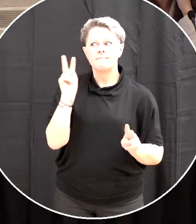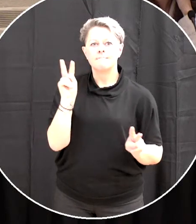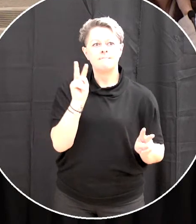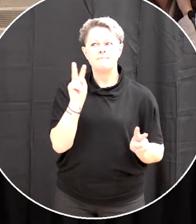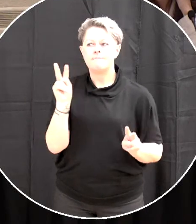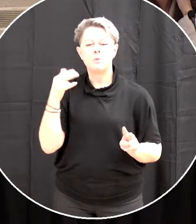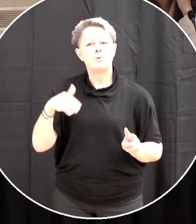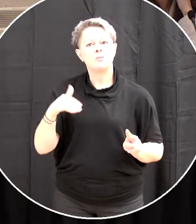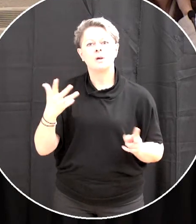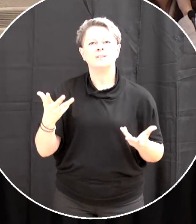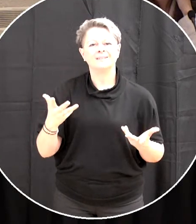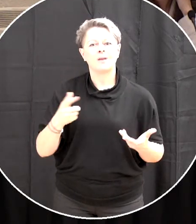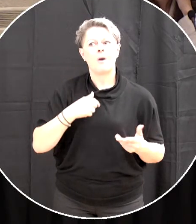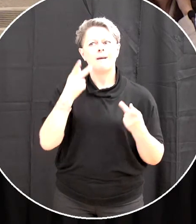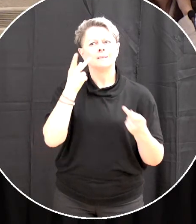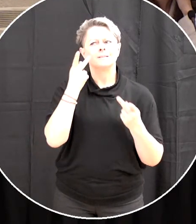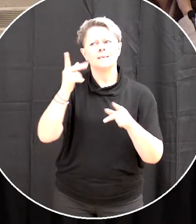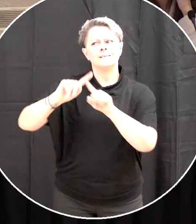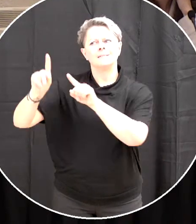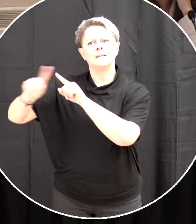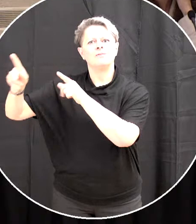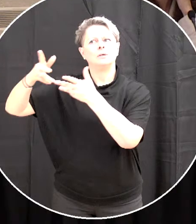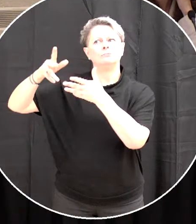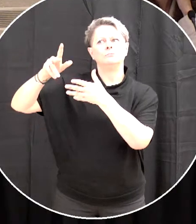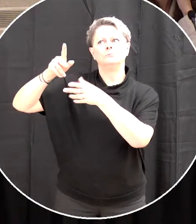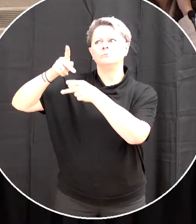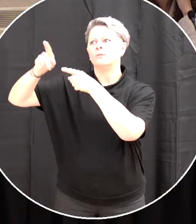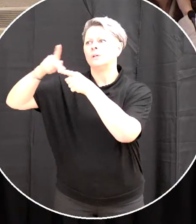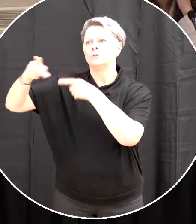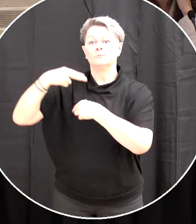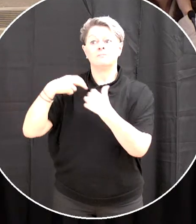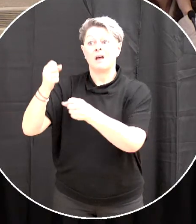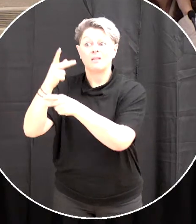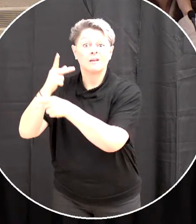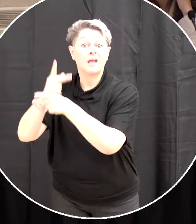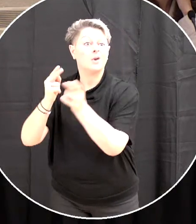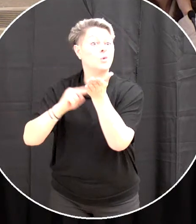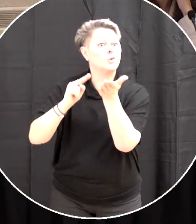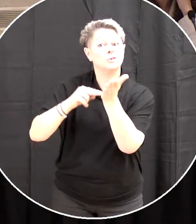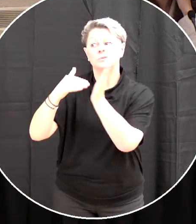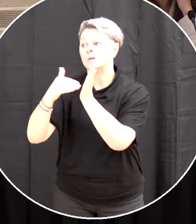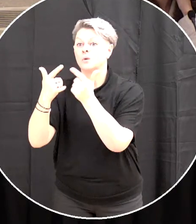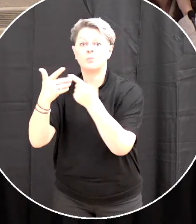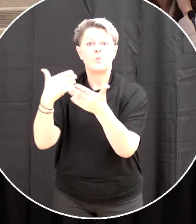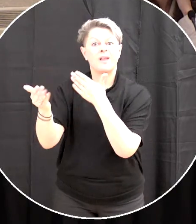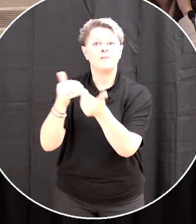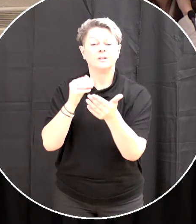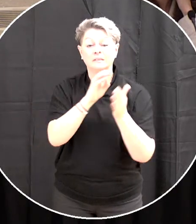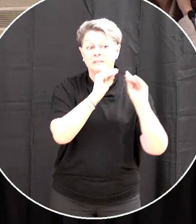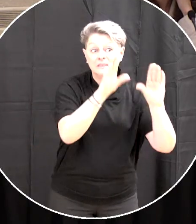people from different professions, whether they be healthcare practitioners, nurses or whatever, educators,